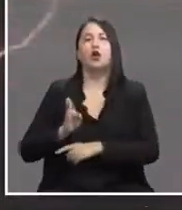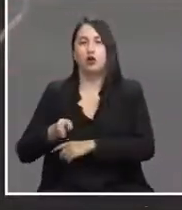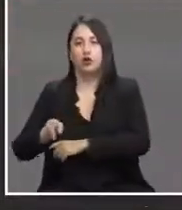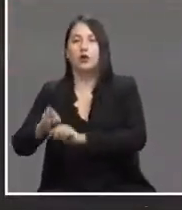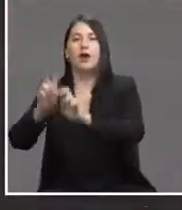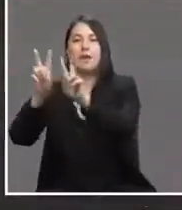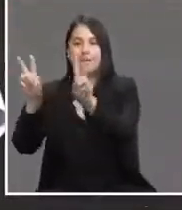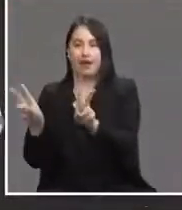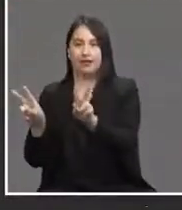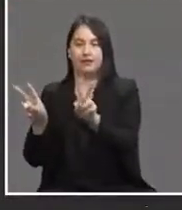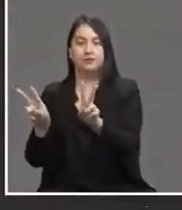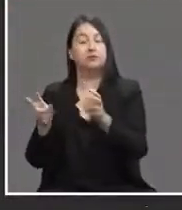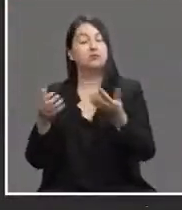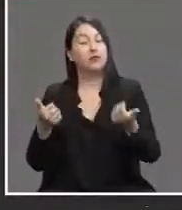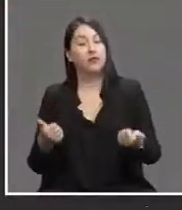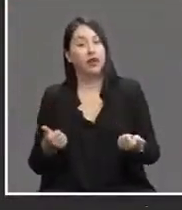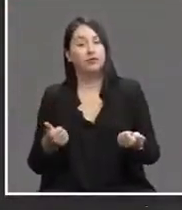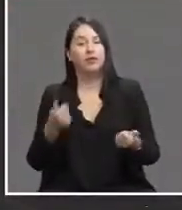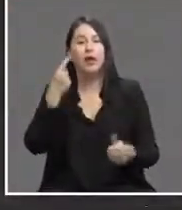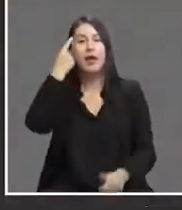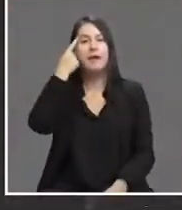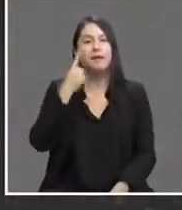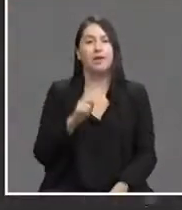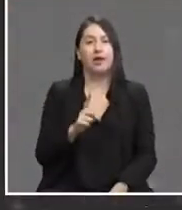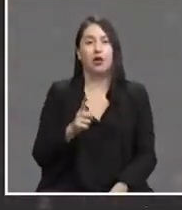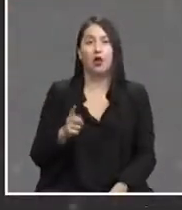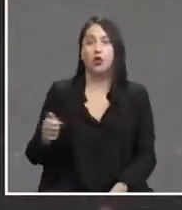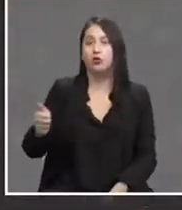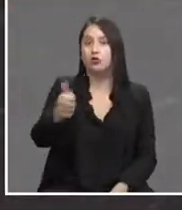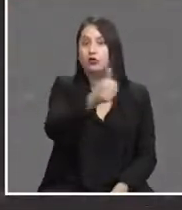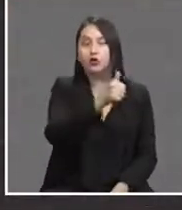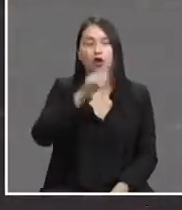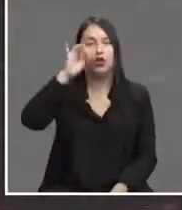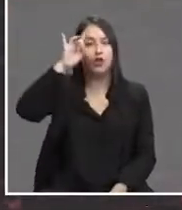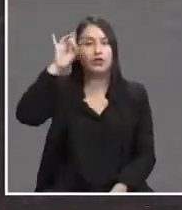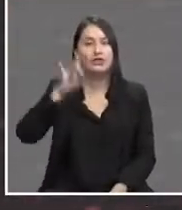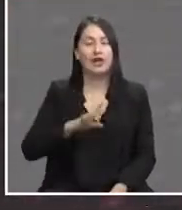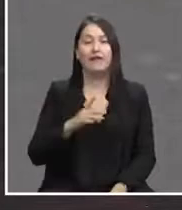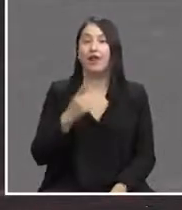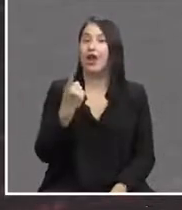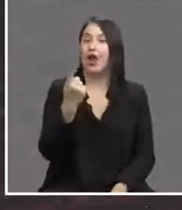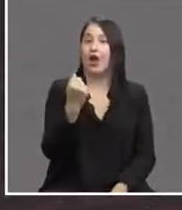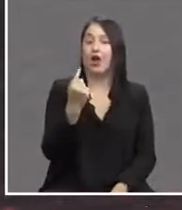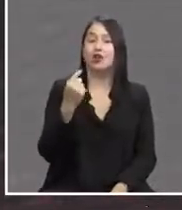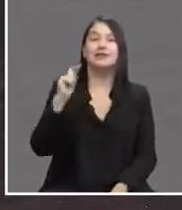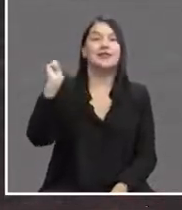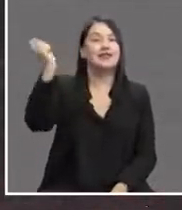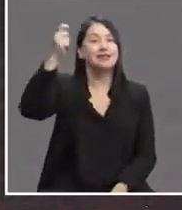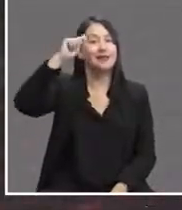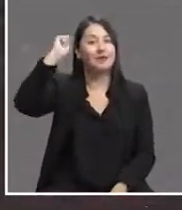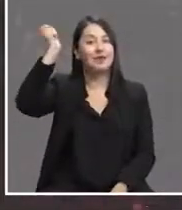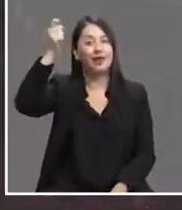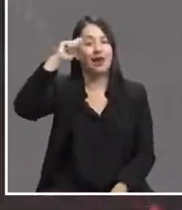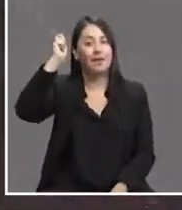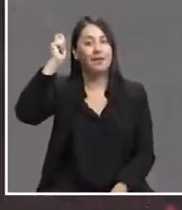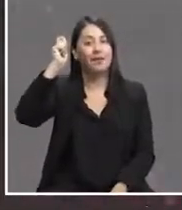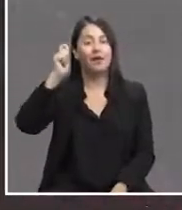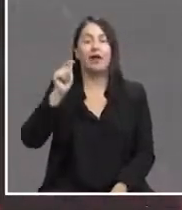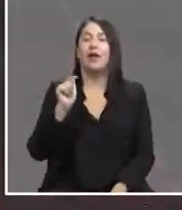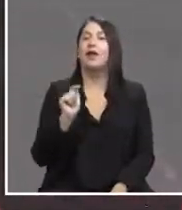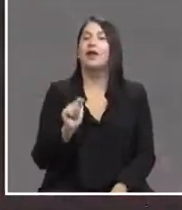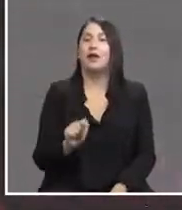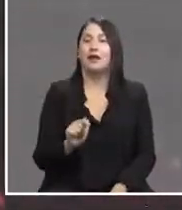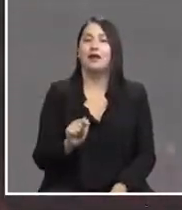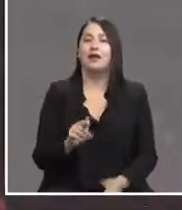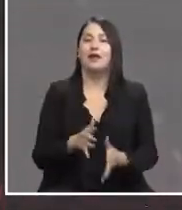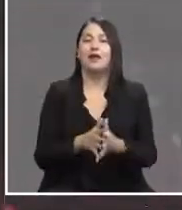9/11, you all know about 9/11 and the surge of the terrorist question, of the